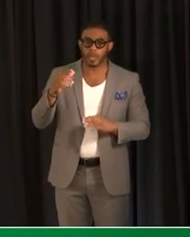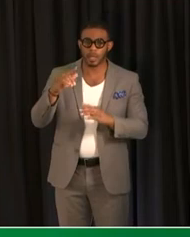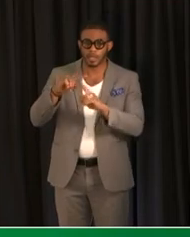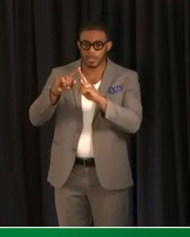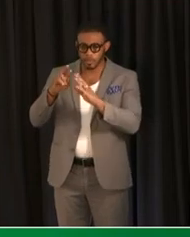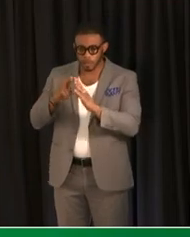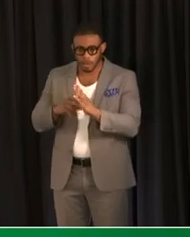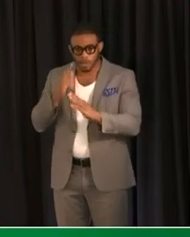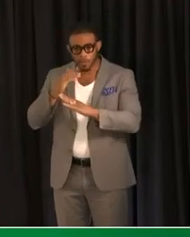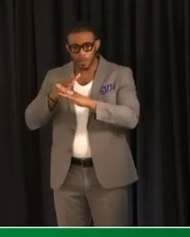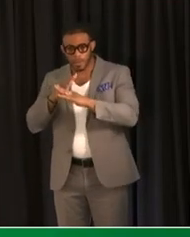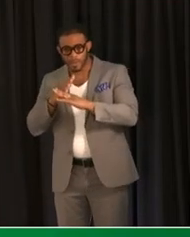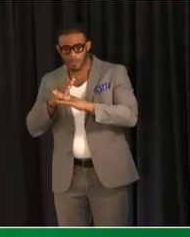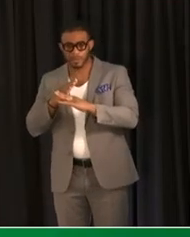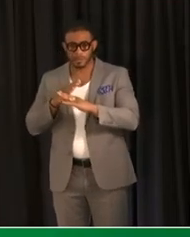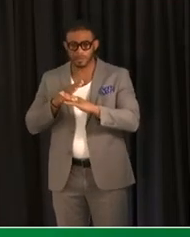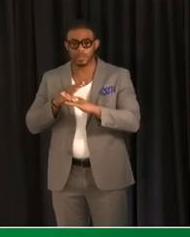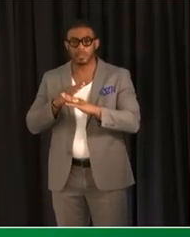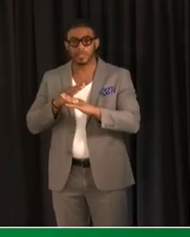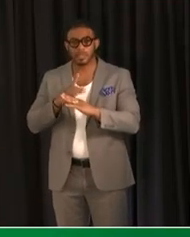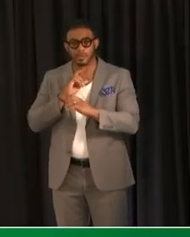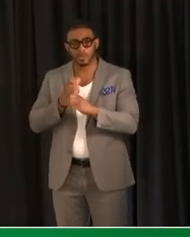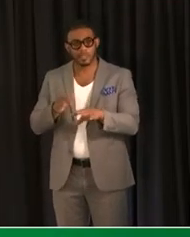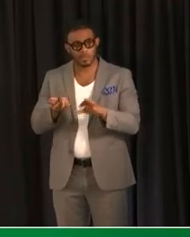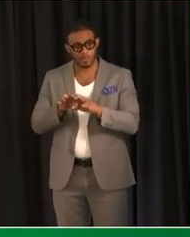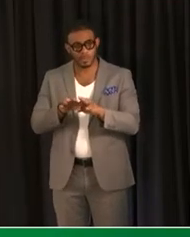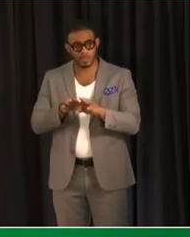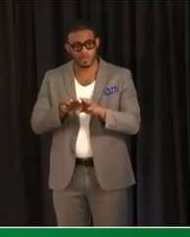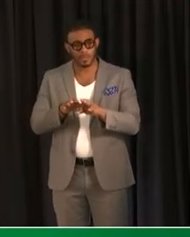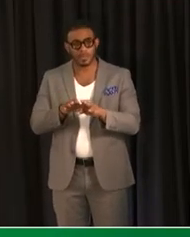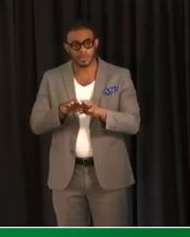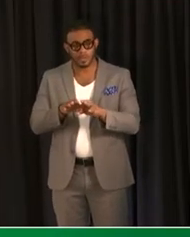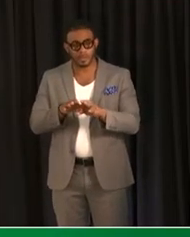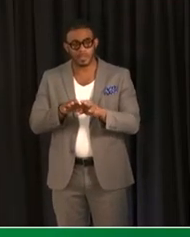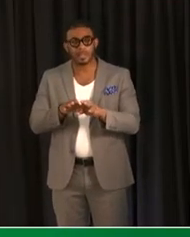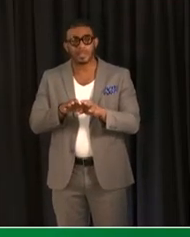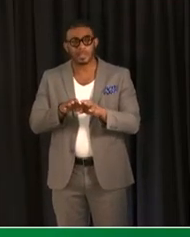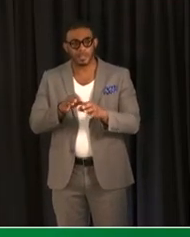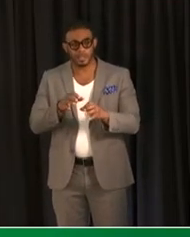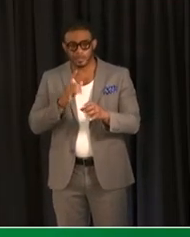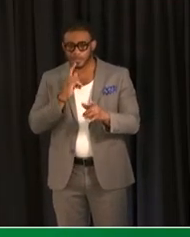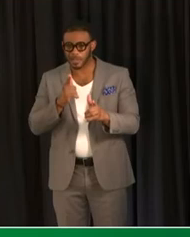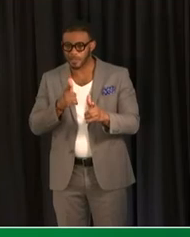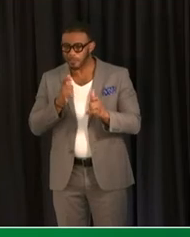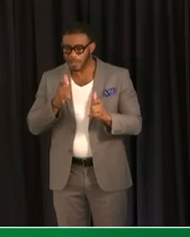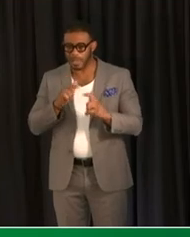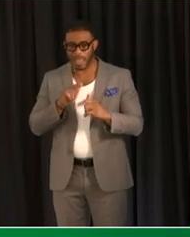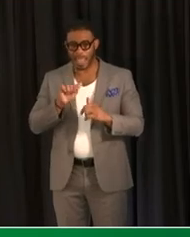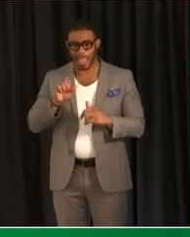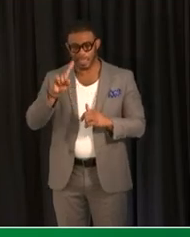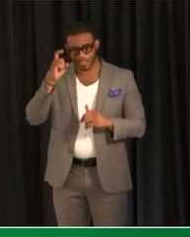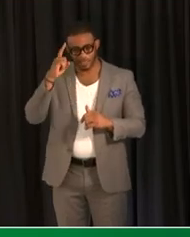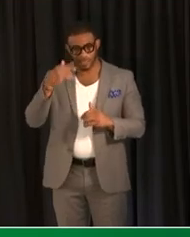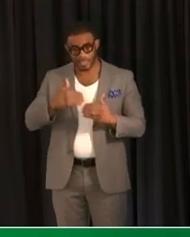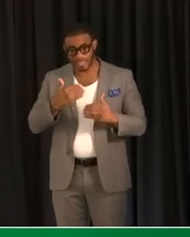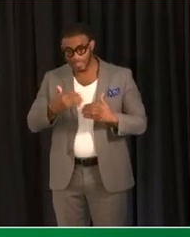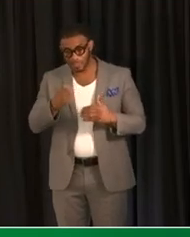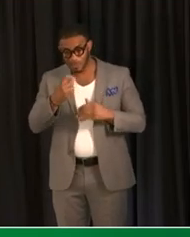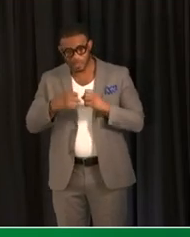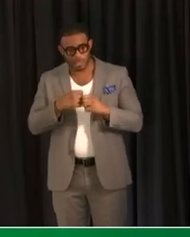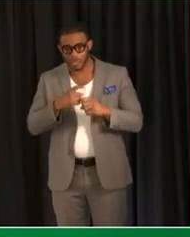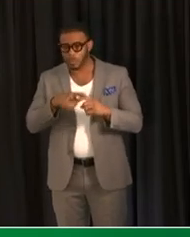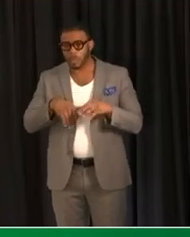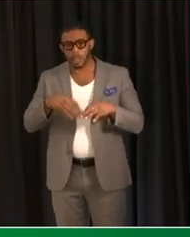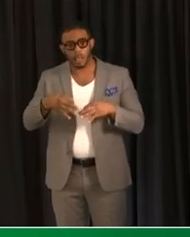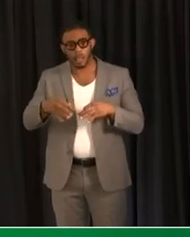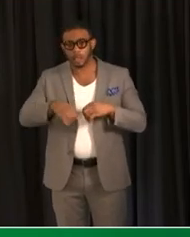regulations and kind of barriers and hurdles, that it's really important to be nimble as the government as we move forward in these next couple of